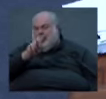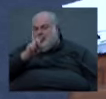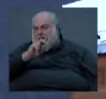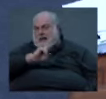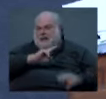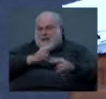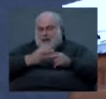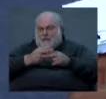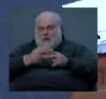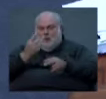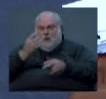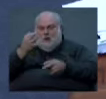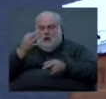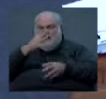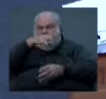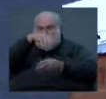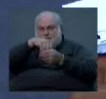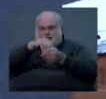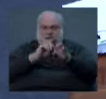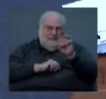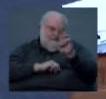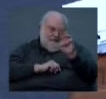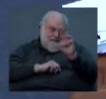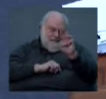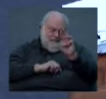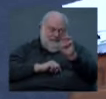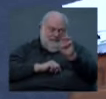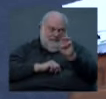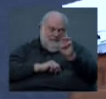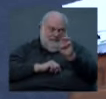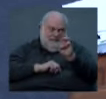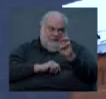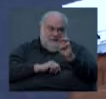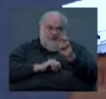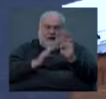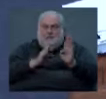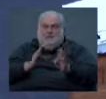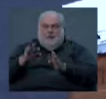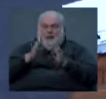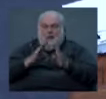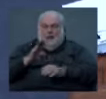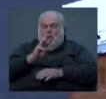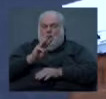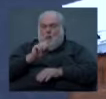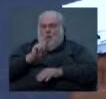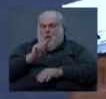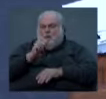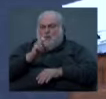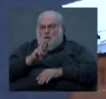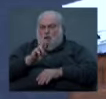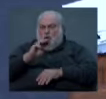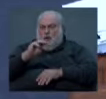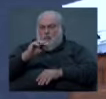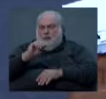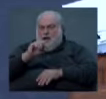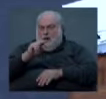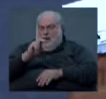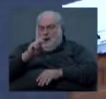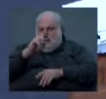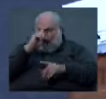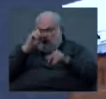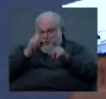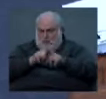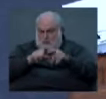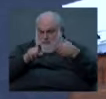six in the ballot boxes. Planner Walter Malone stated that he agreed with Ron Muse,